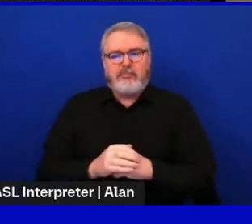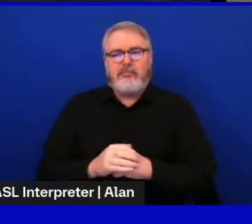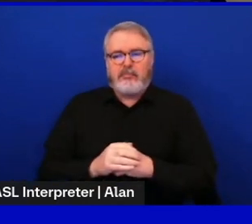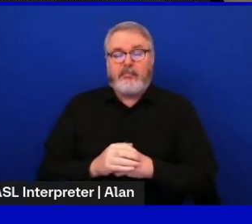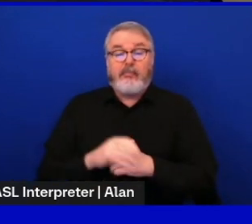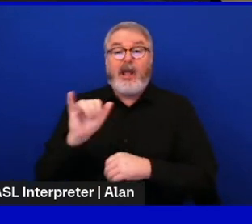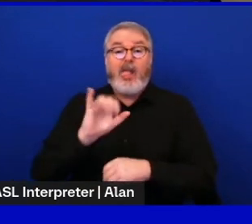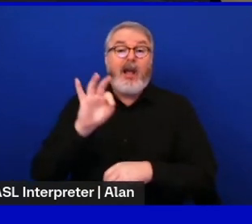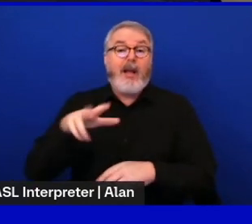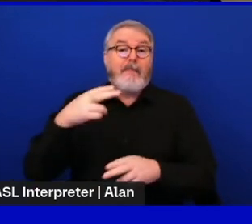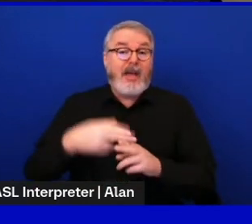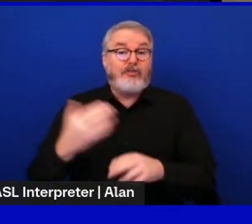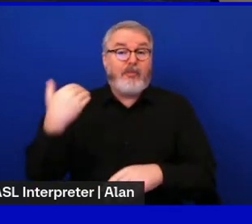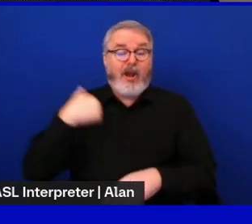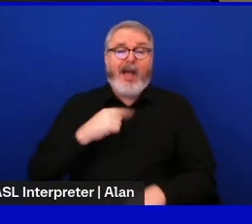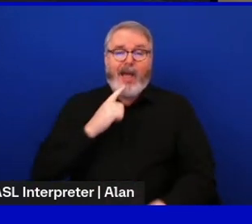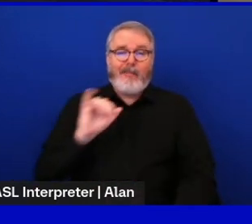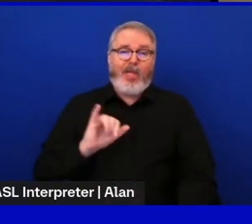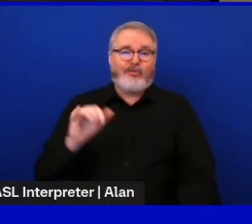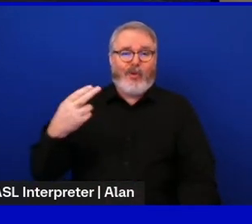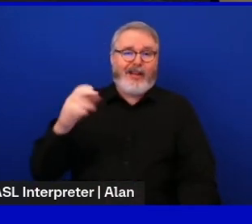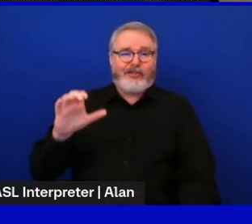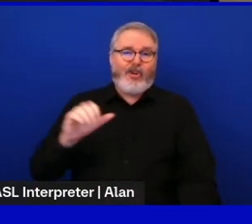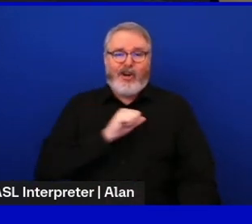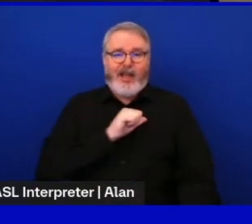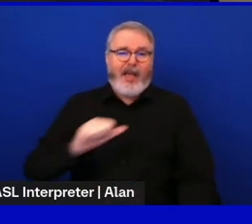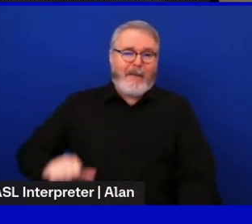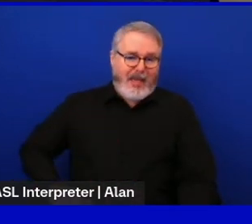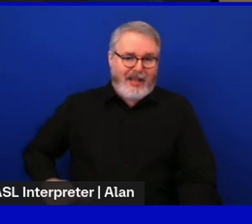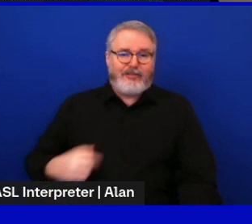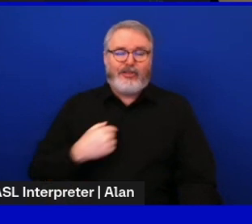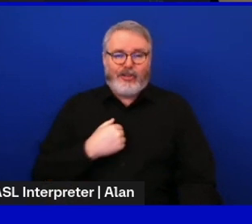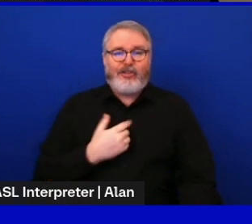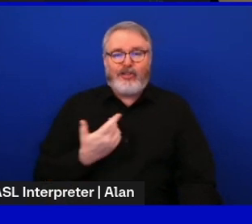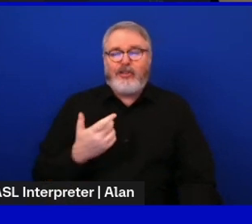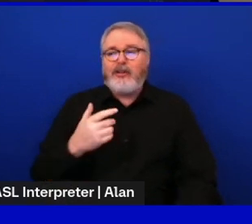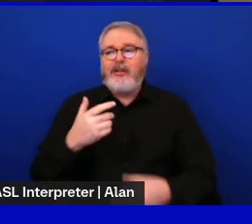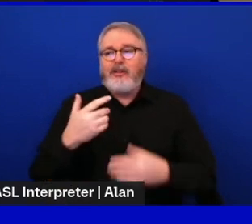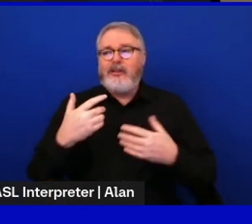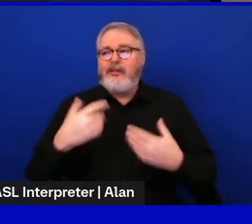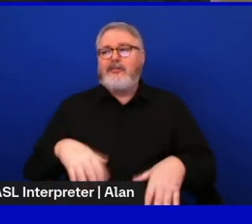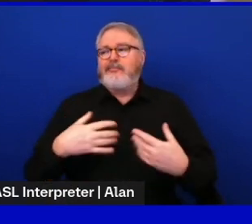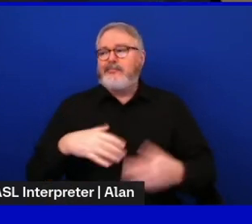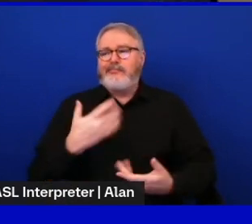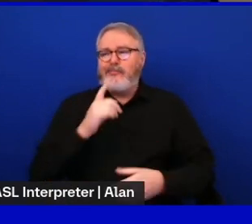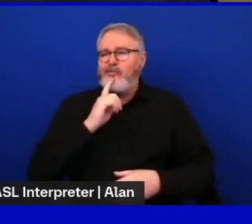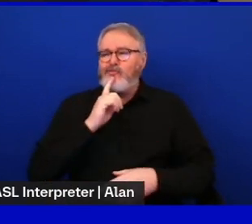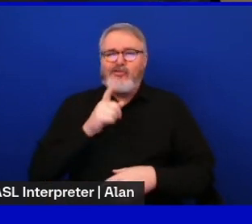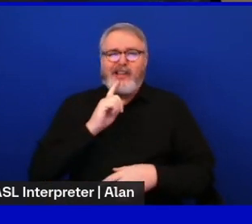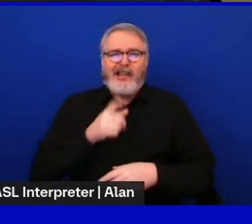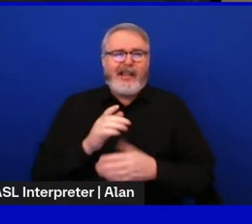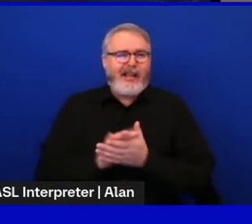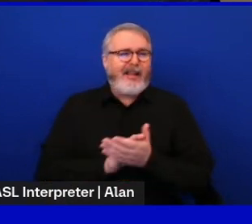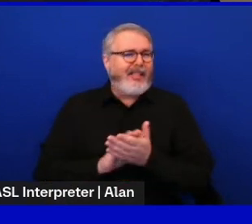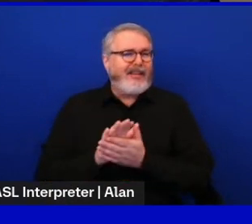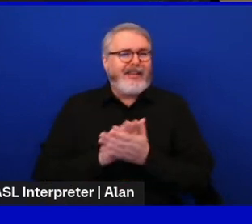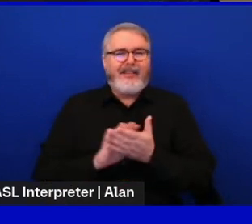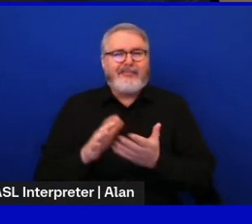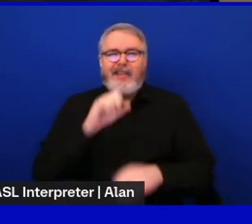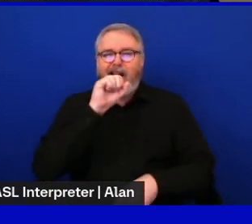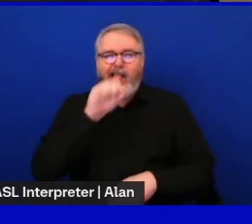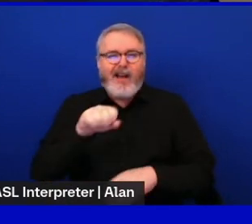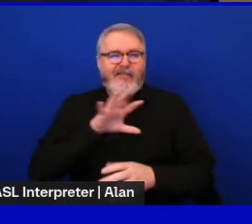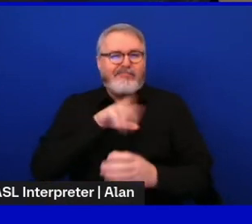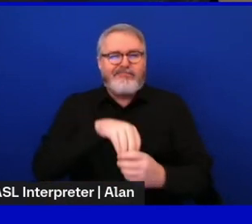I'm also a HashiCorp ambassador and an OpenUK ambassador. Really kind of love participating in